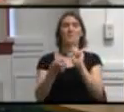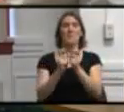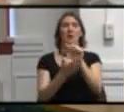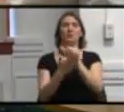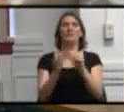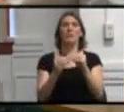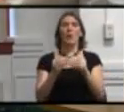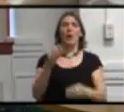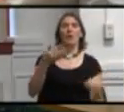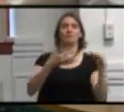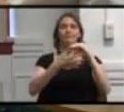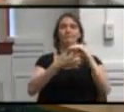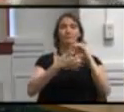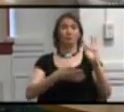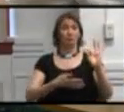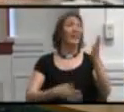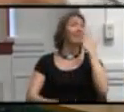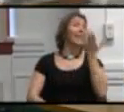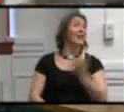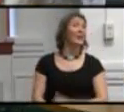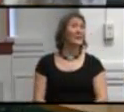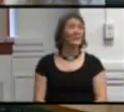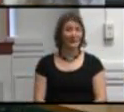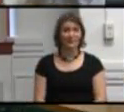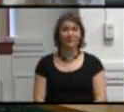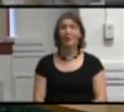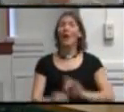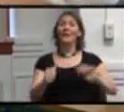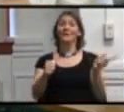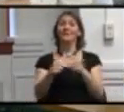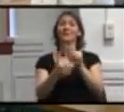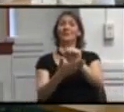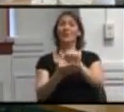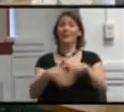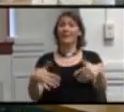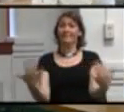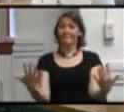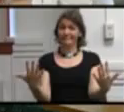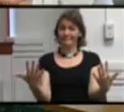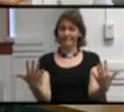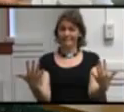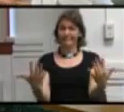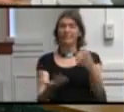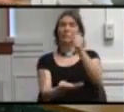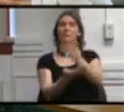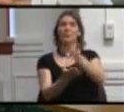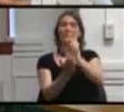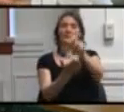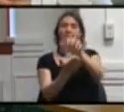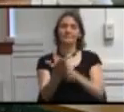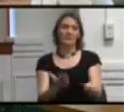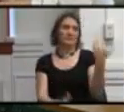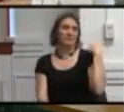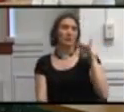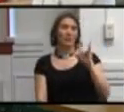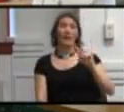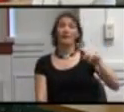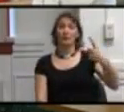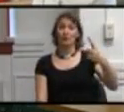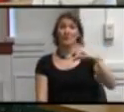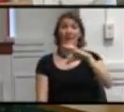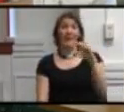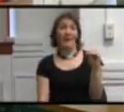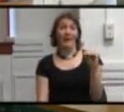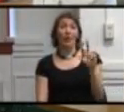to the agenda as well. Thank you very much, Hannah. So the first item on the agenda is to approve the minutes from July 1